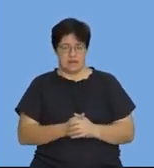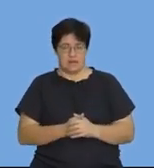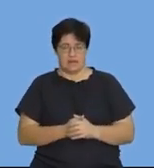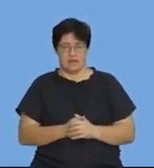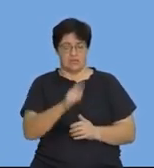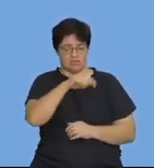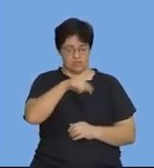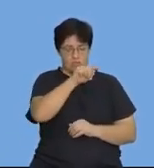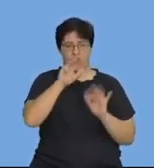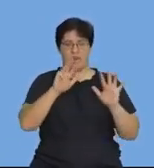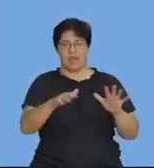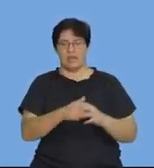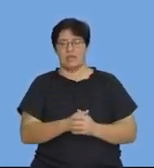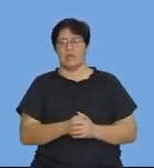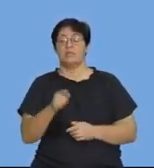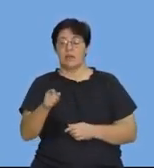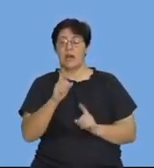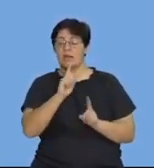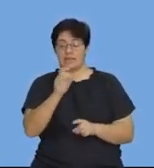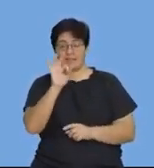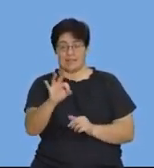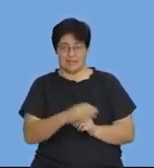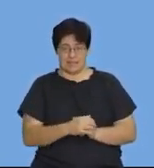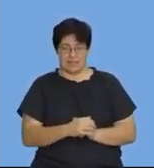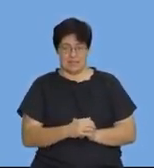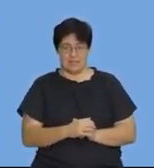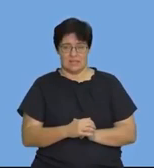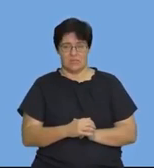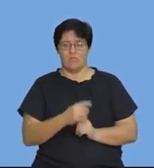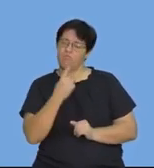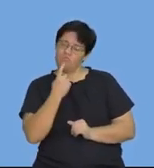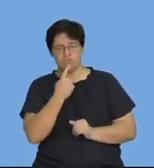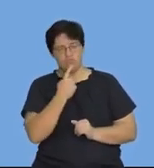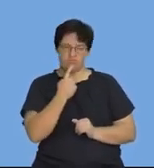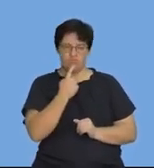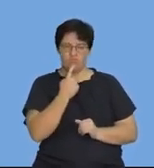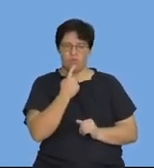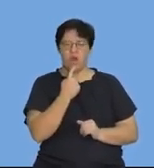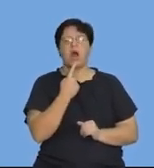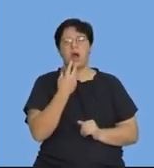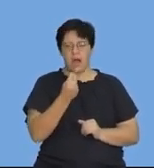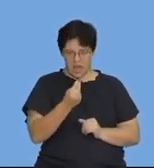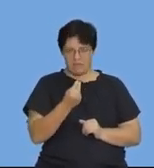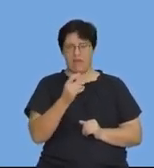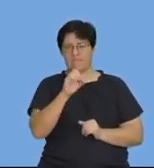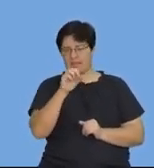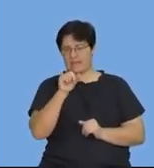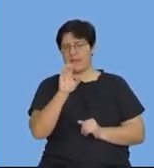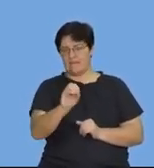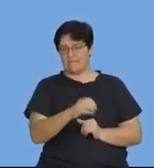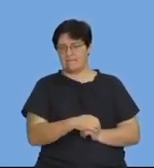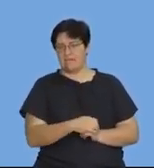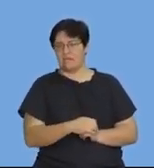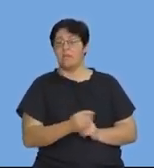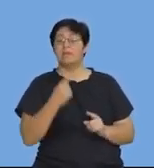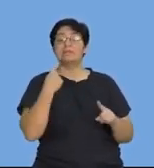9. So this will be 3, right? So already you can see that I do have my factors. So what must I multiply